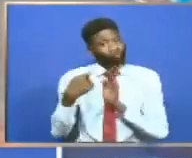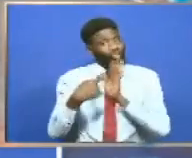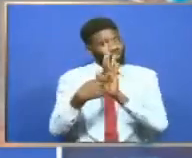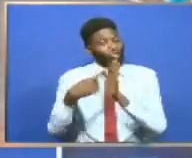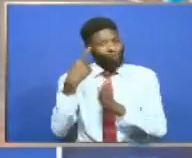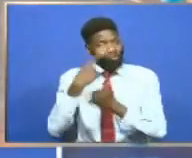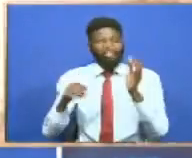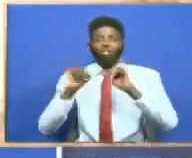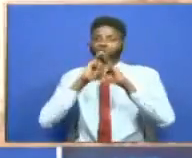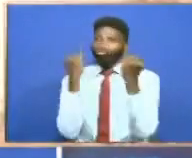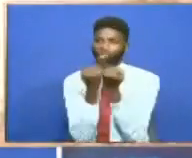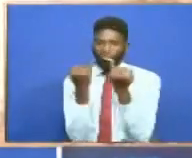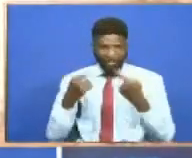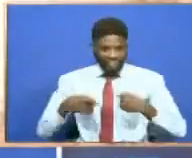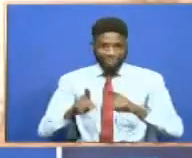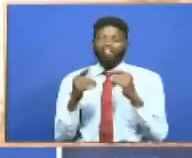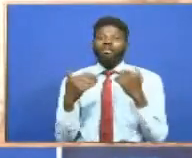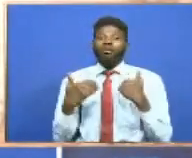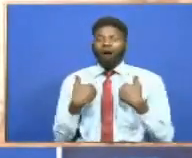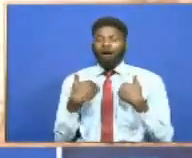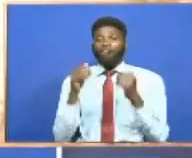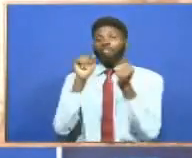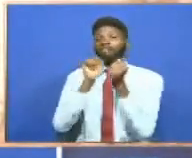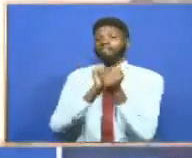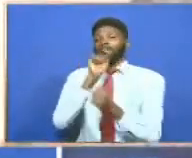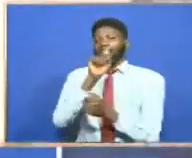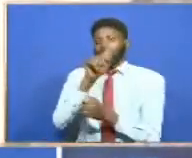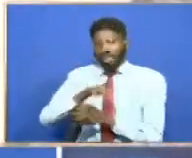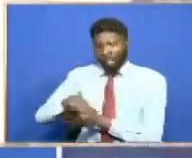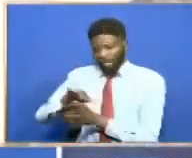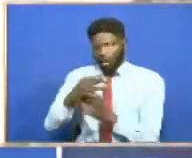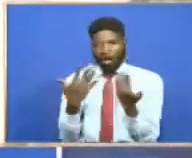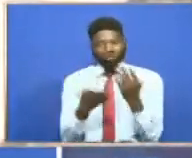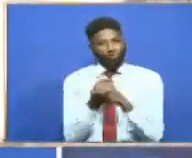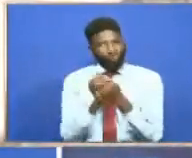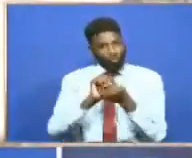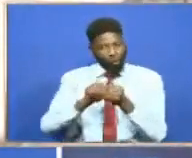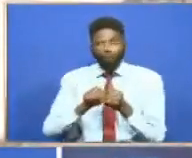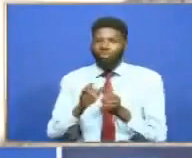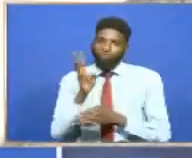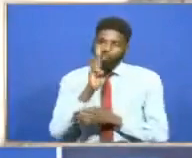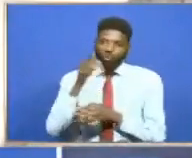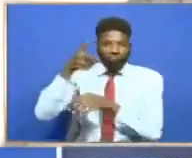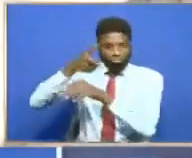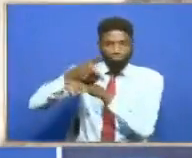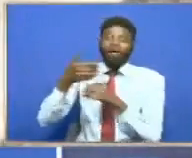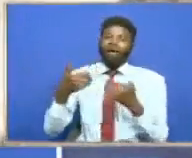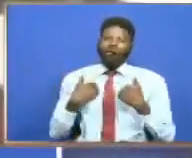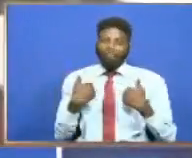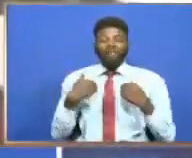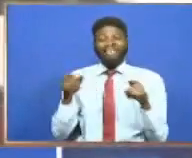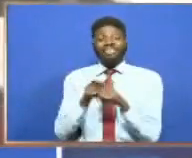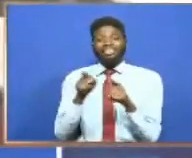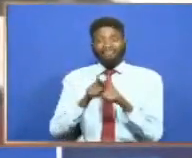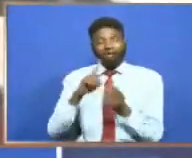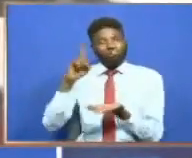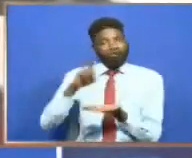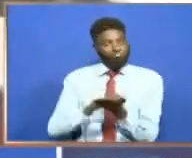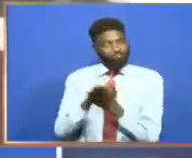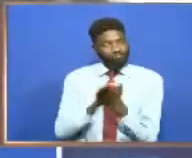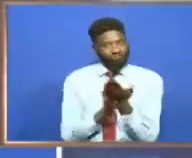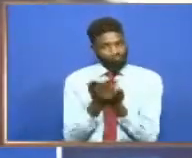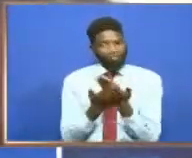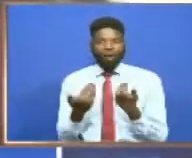has managed to put up 15 hand washing points with running water, sanitizers at the institution's gate, and a